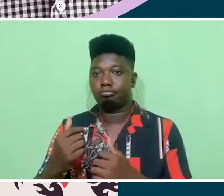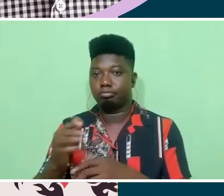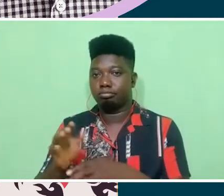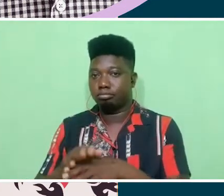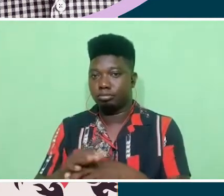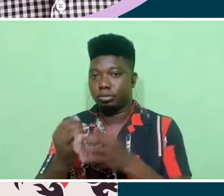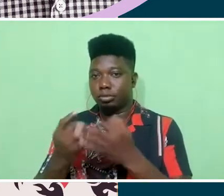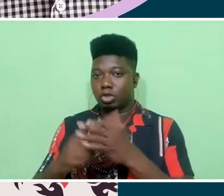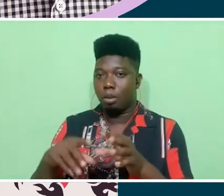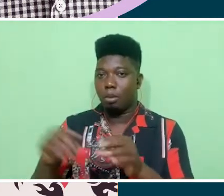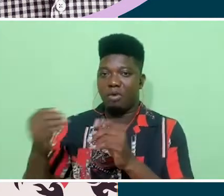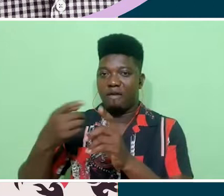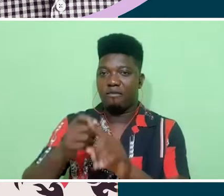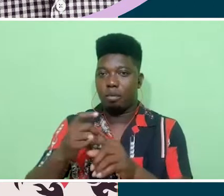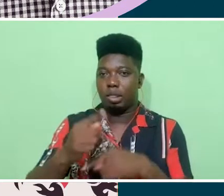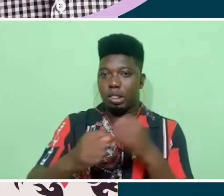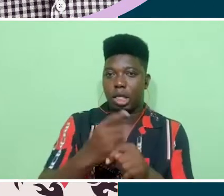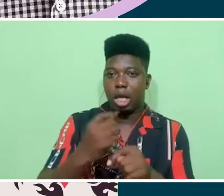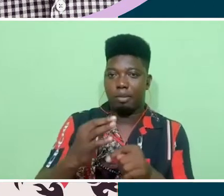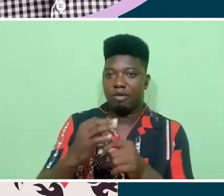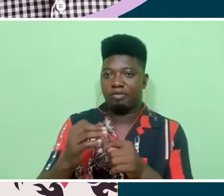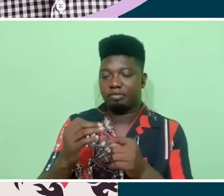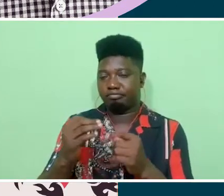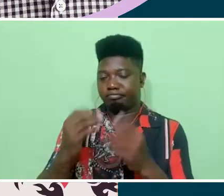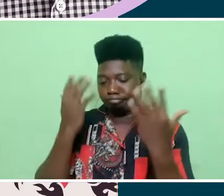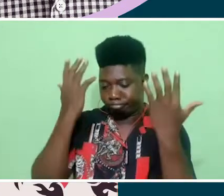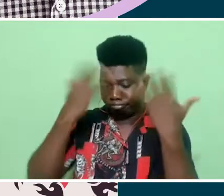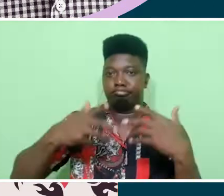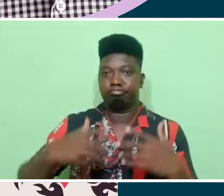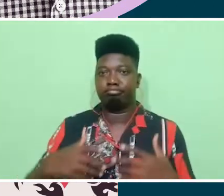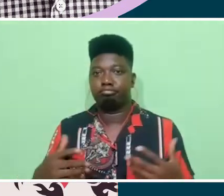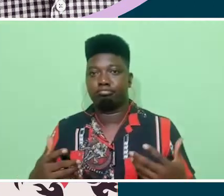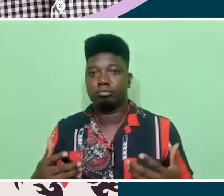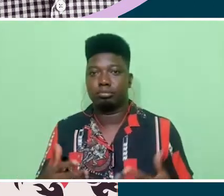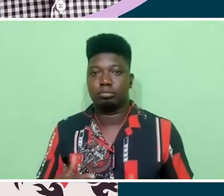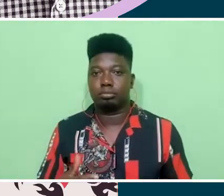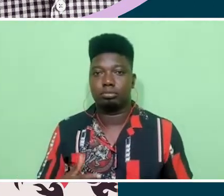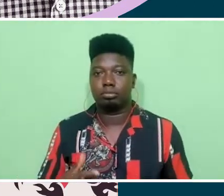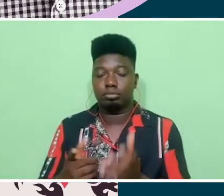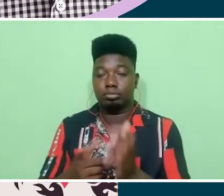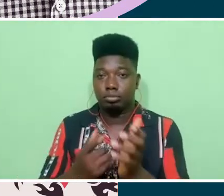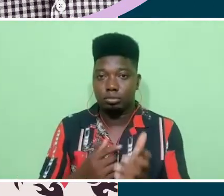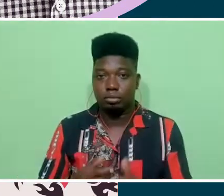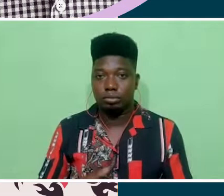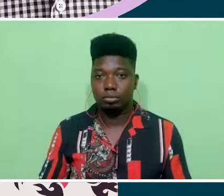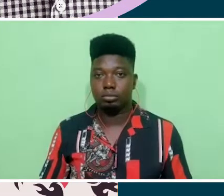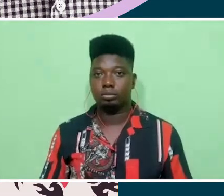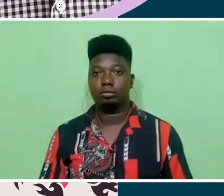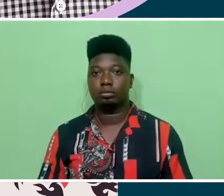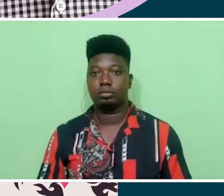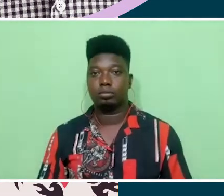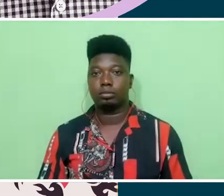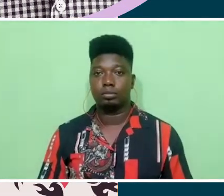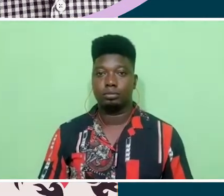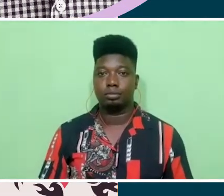that characterized comics for some time, which I think is a valuable lesson in terms of how we grow generally, like